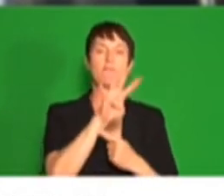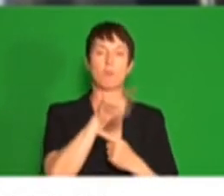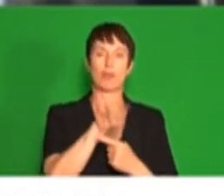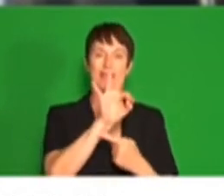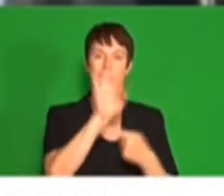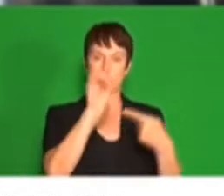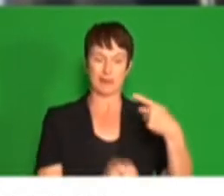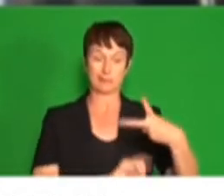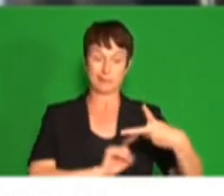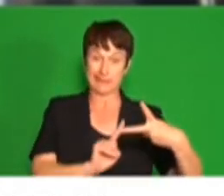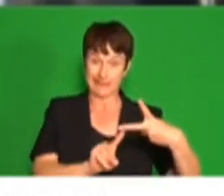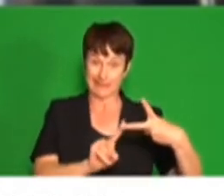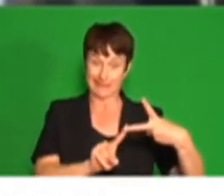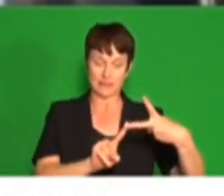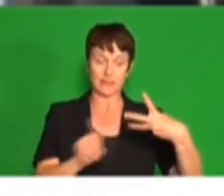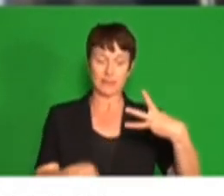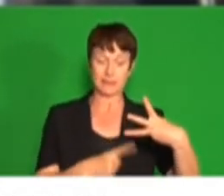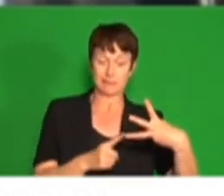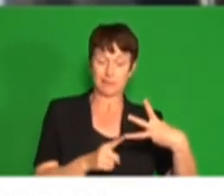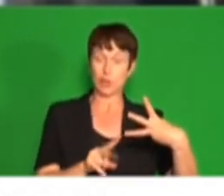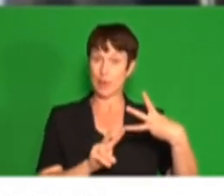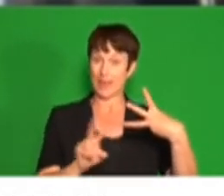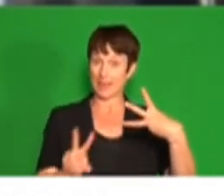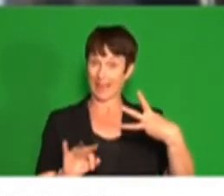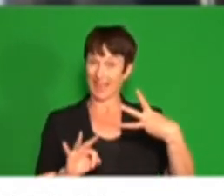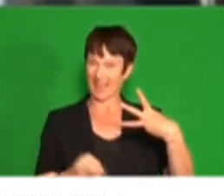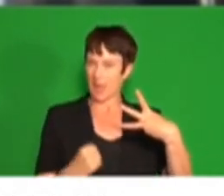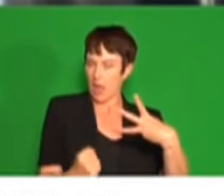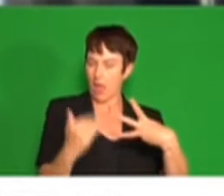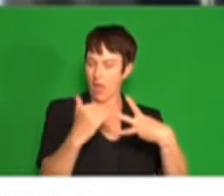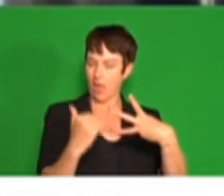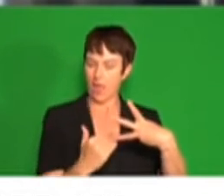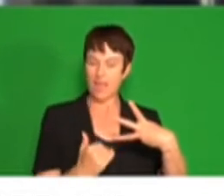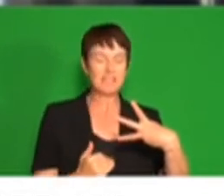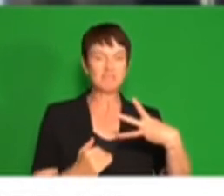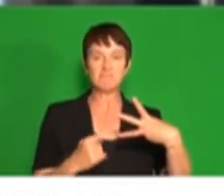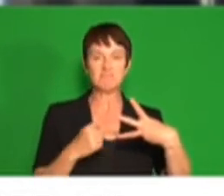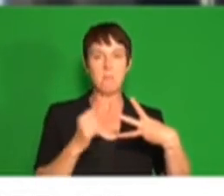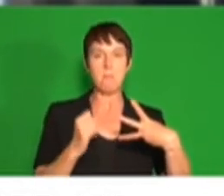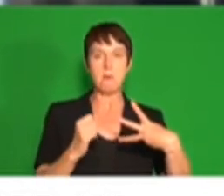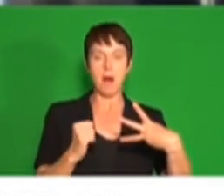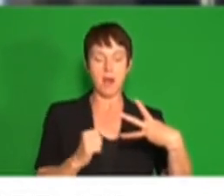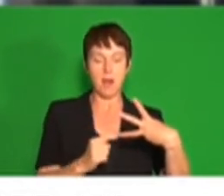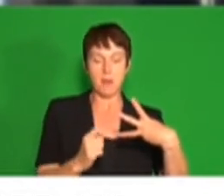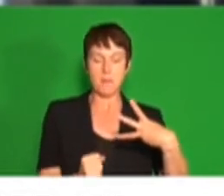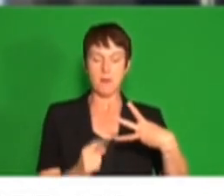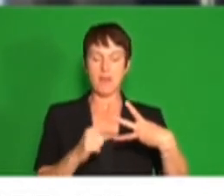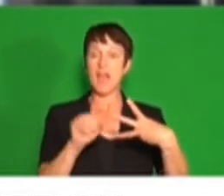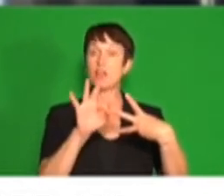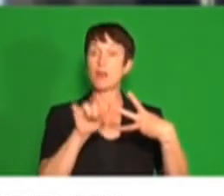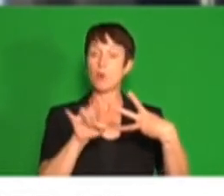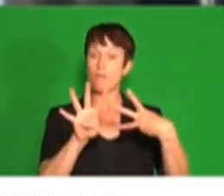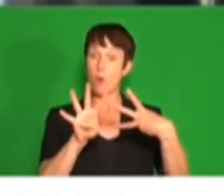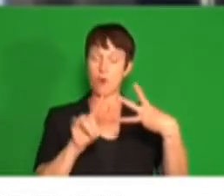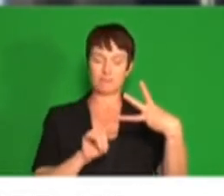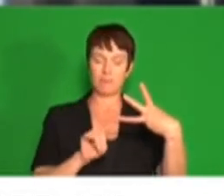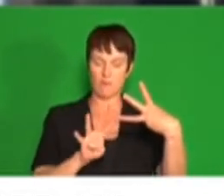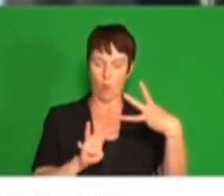for 2021 and 2022 are unchanged at 3.4% and